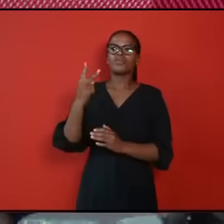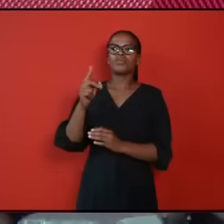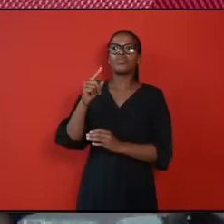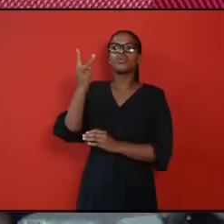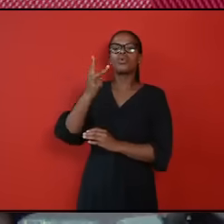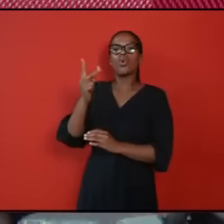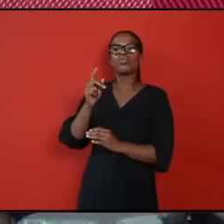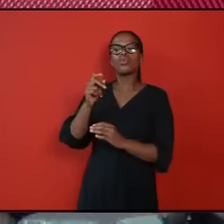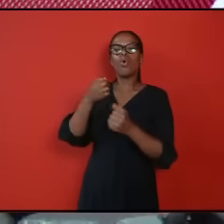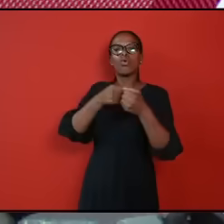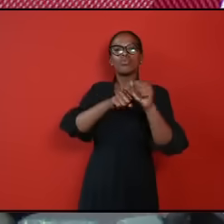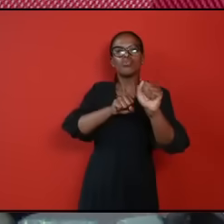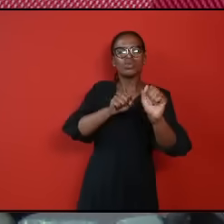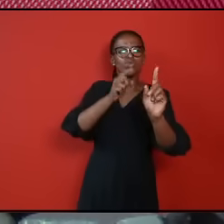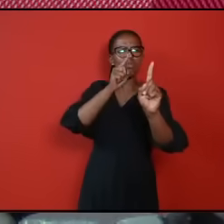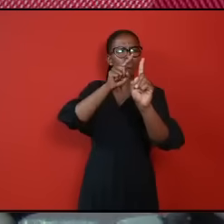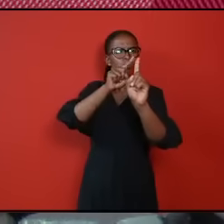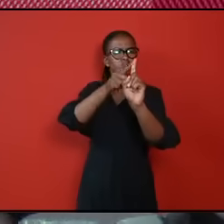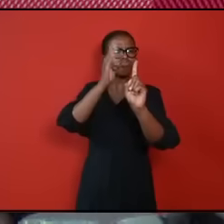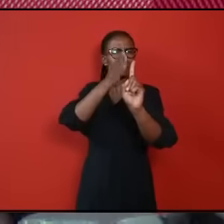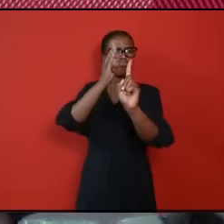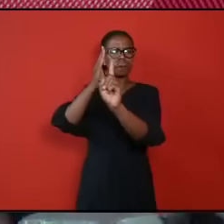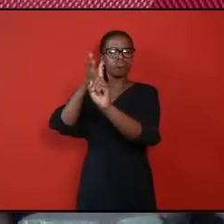are your strategies around those? You know,